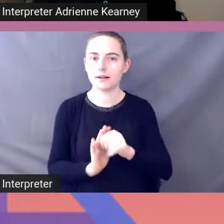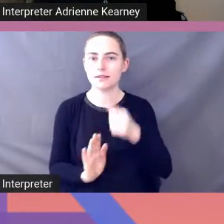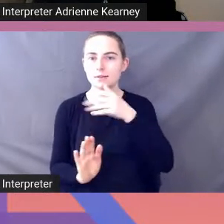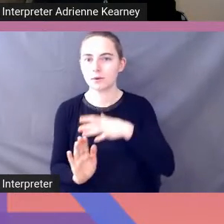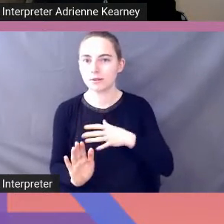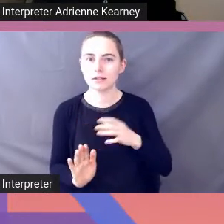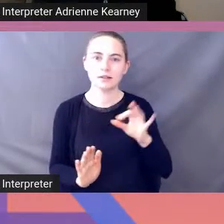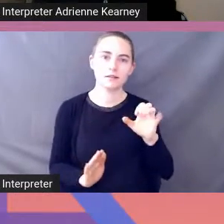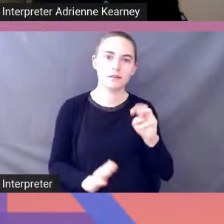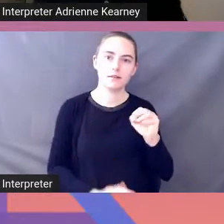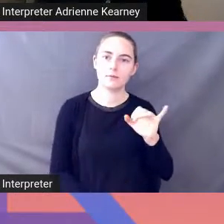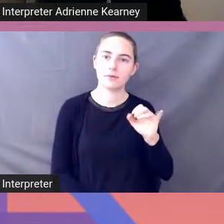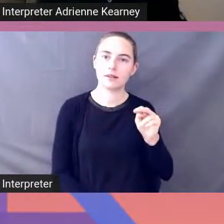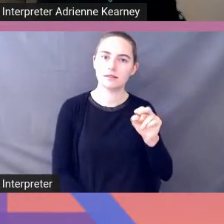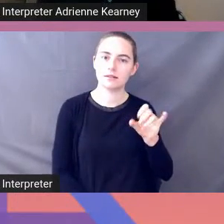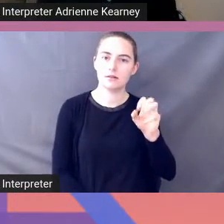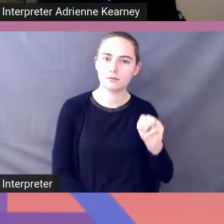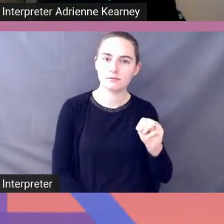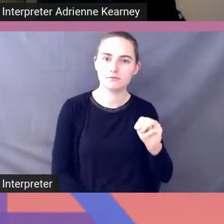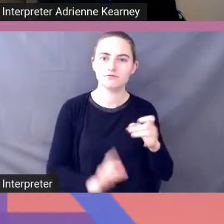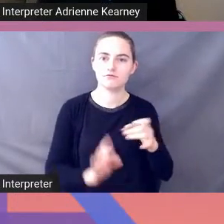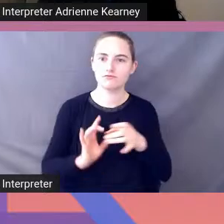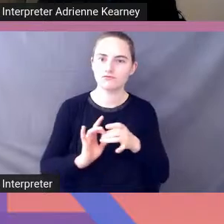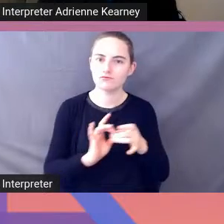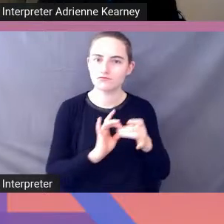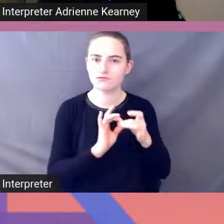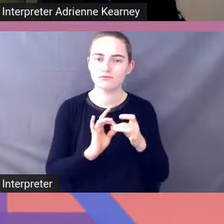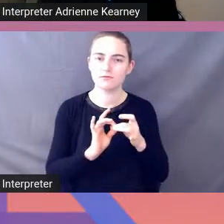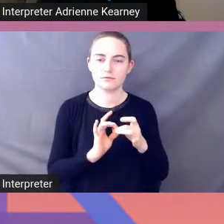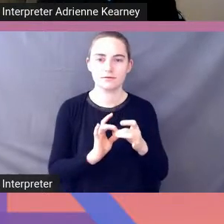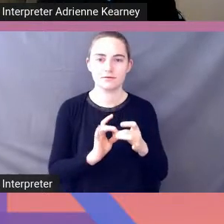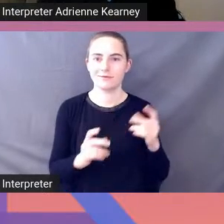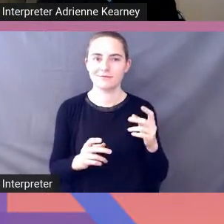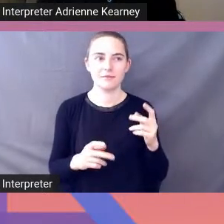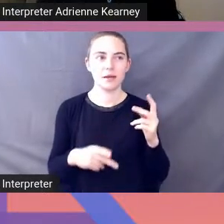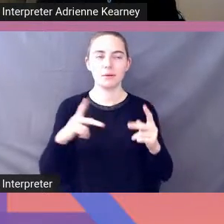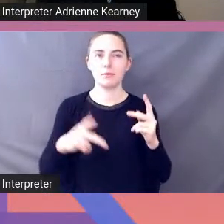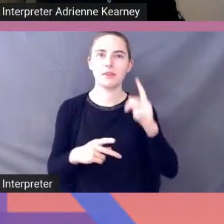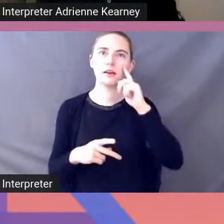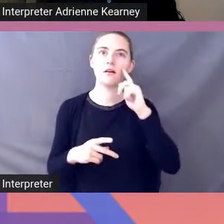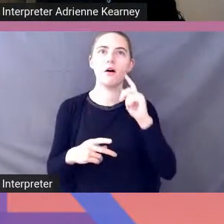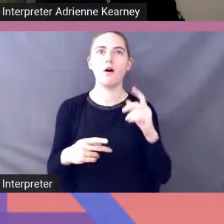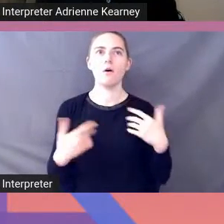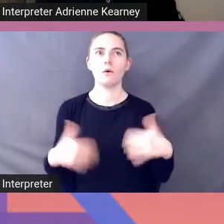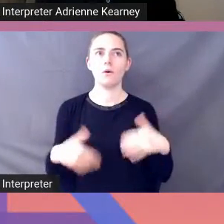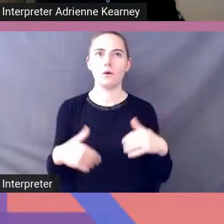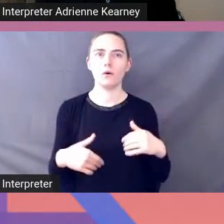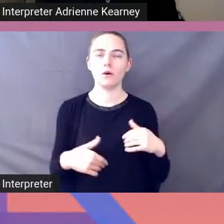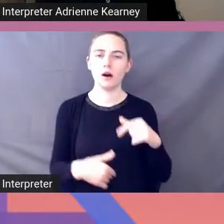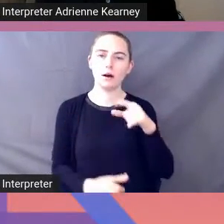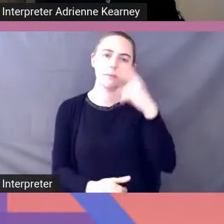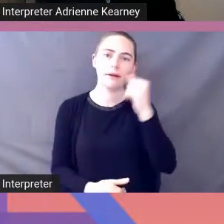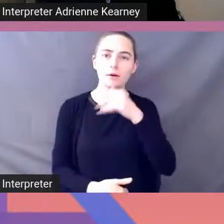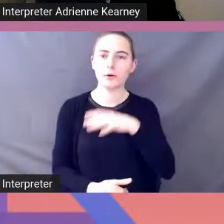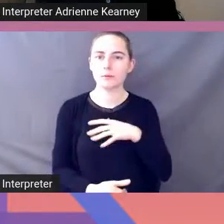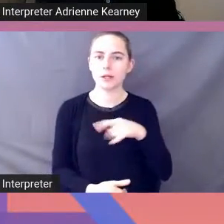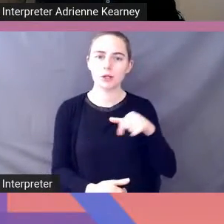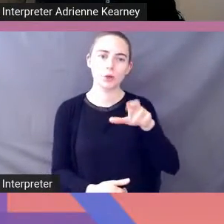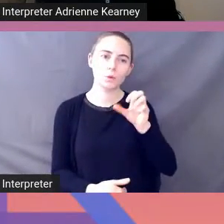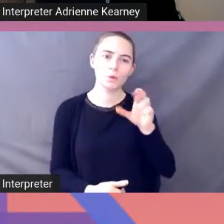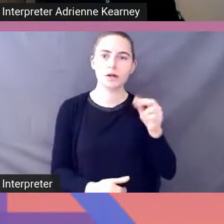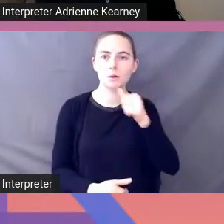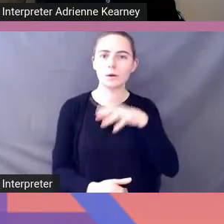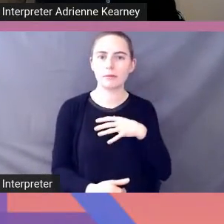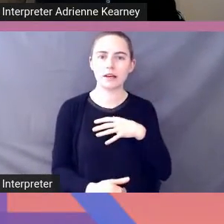can be women's history. Like people act like it's so hard to find Black women and queer women to celebrate, but no, they're all around you and